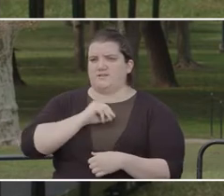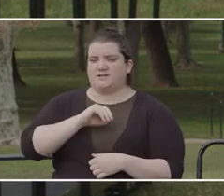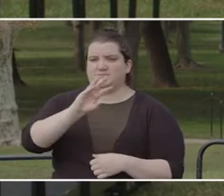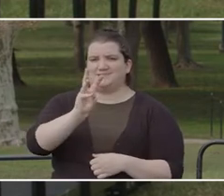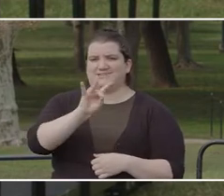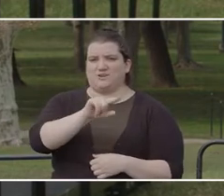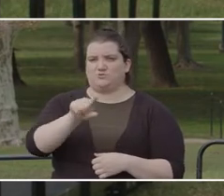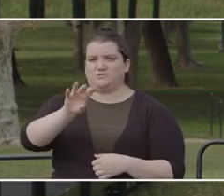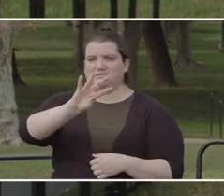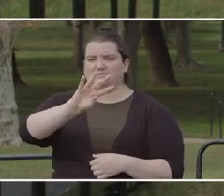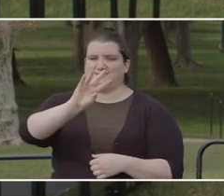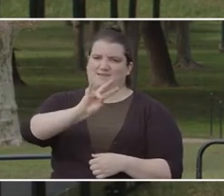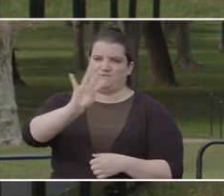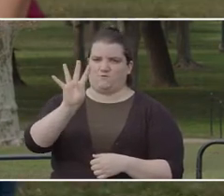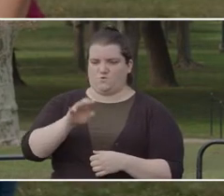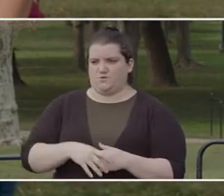to